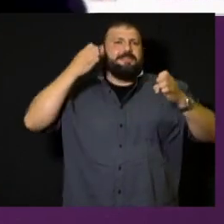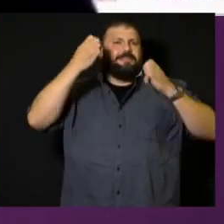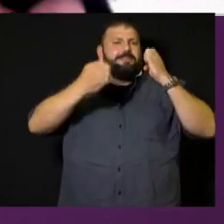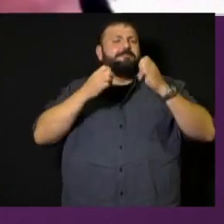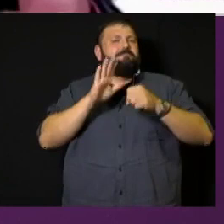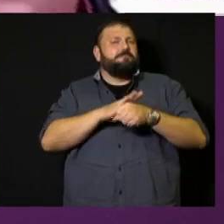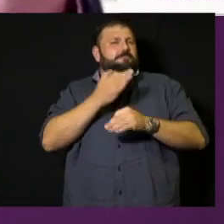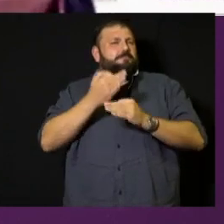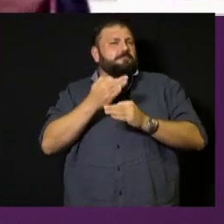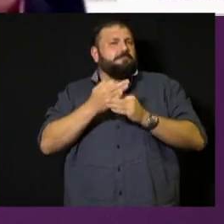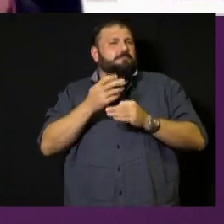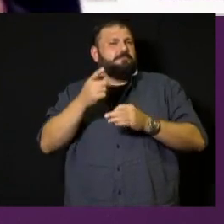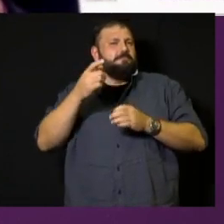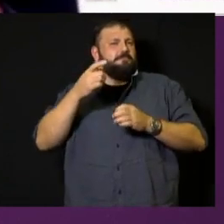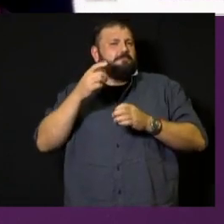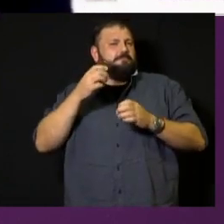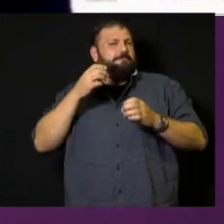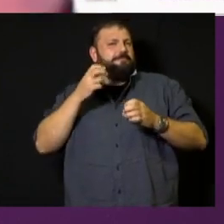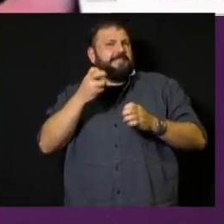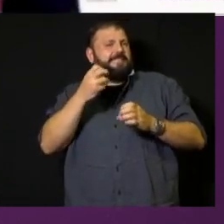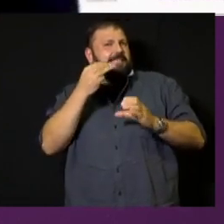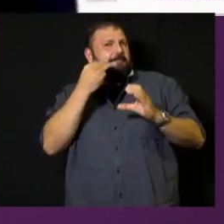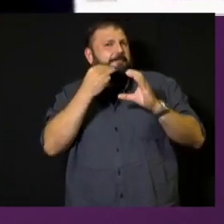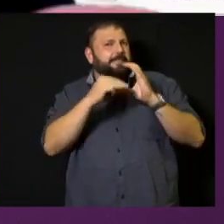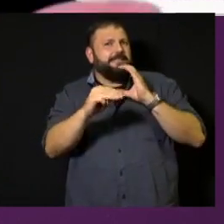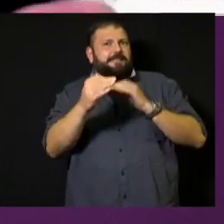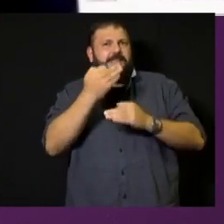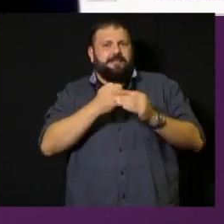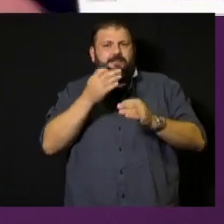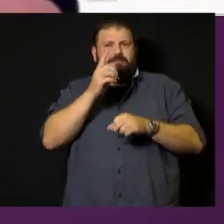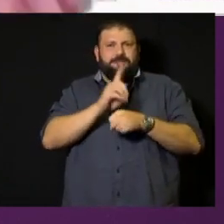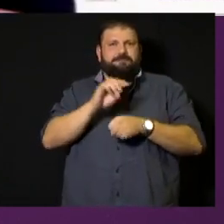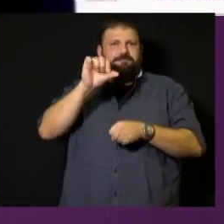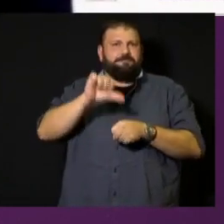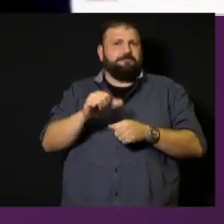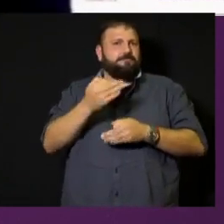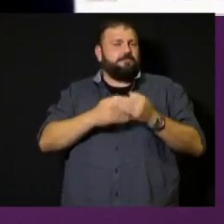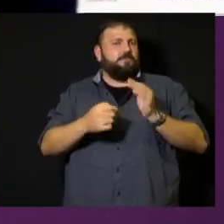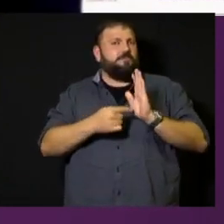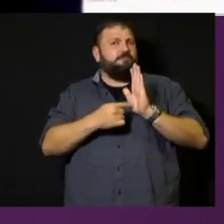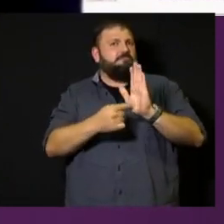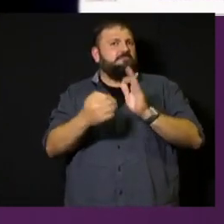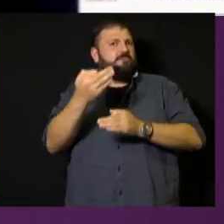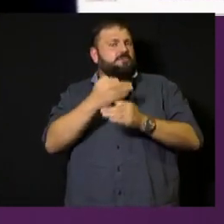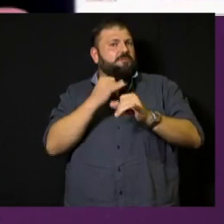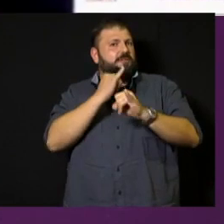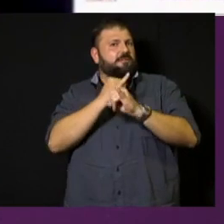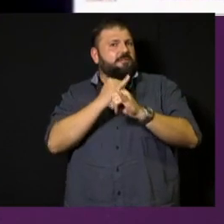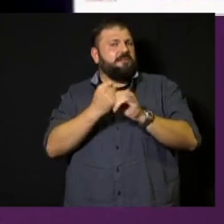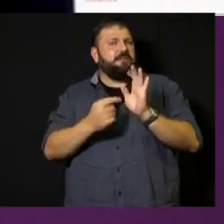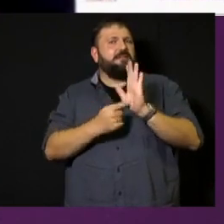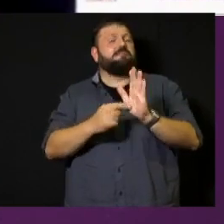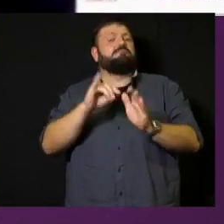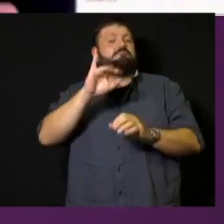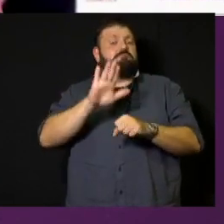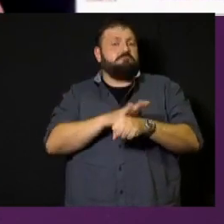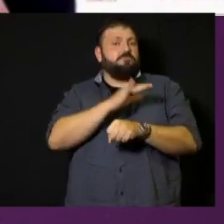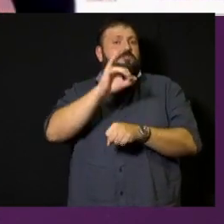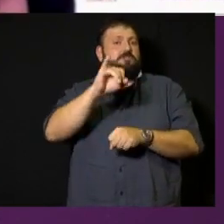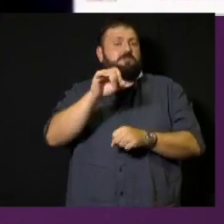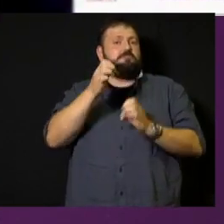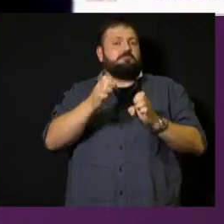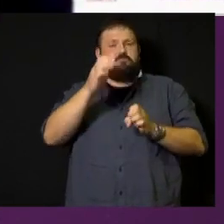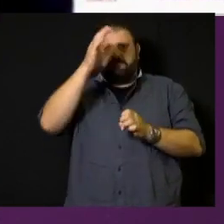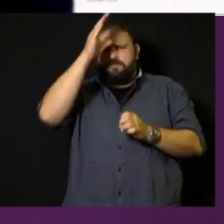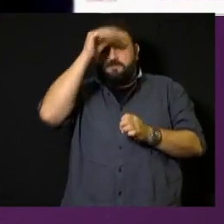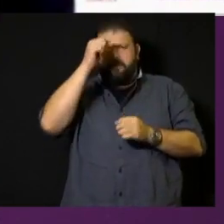an event. So the message we have is this hybrid mix of physical versus